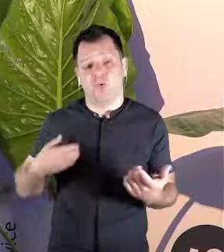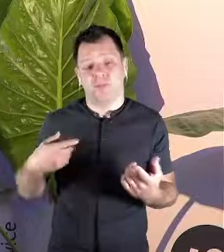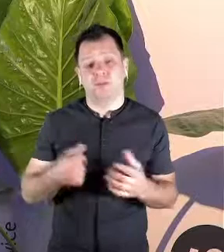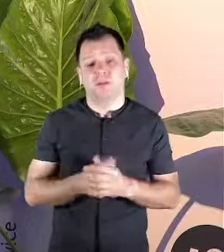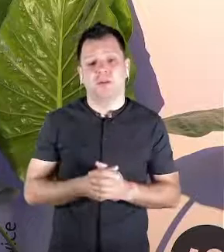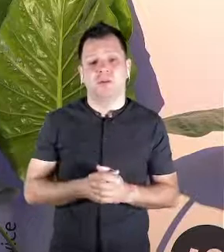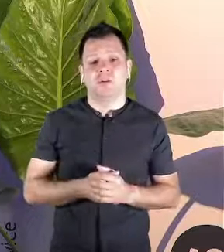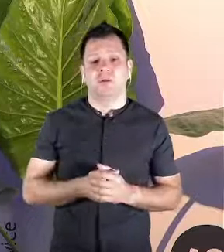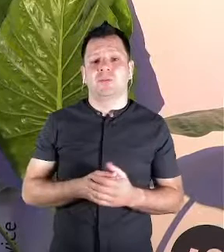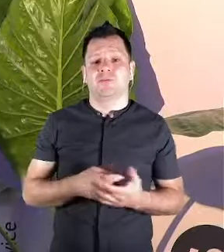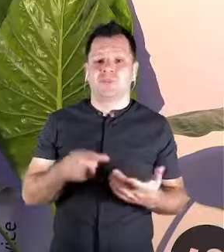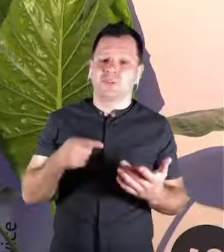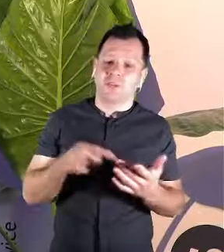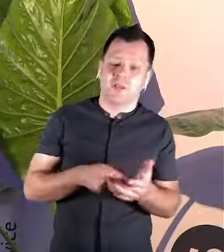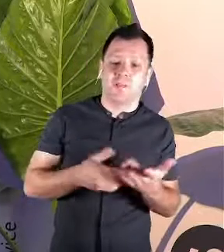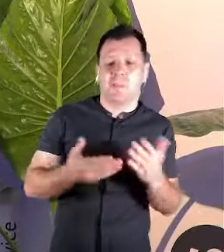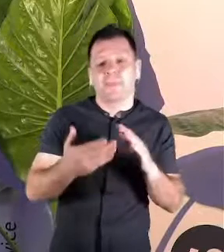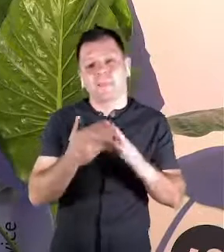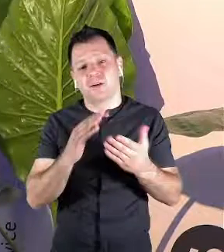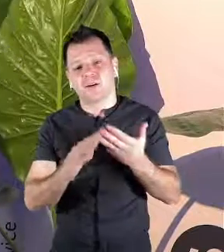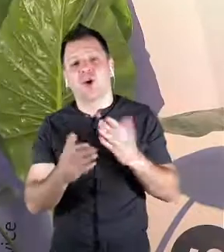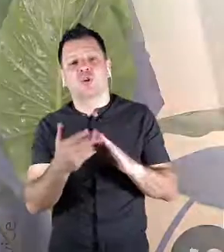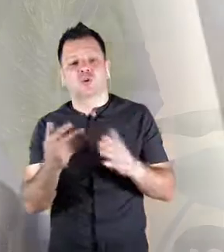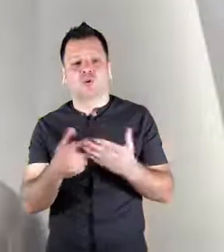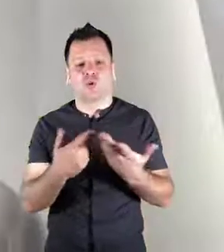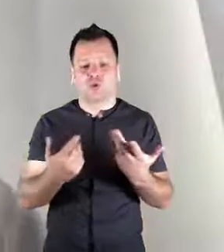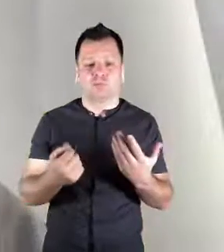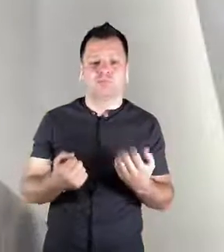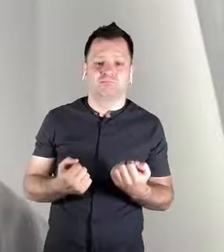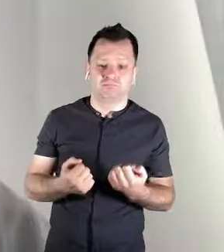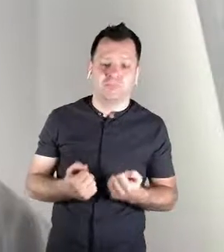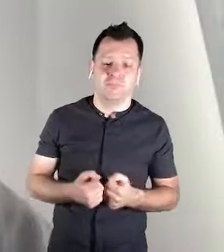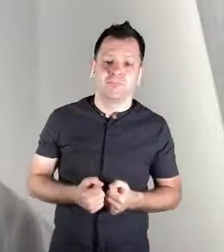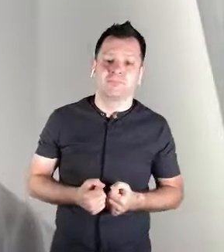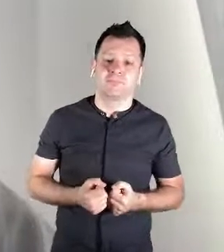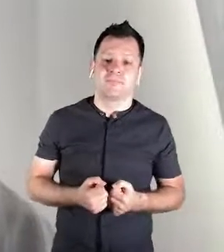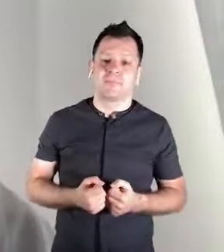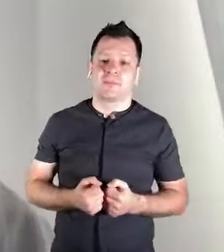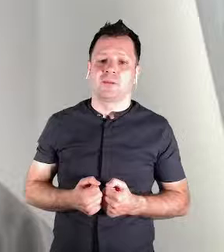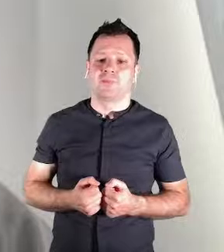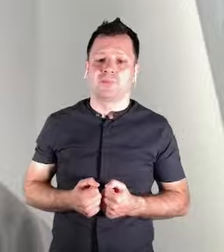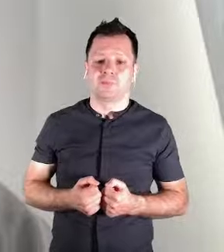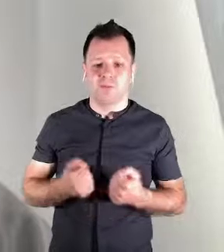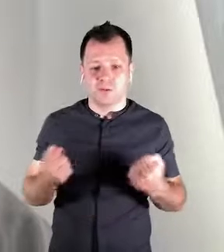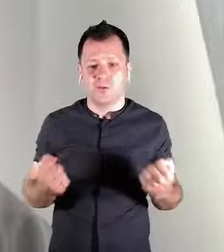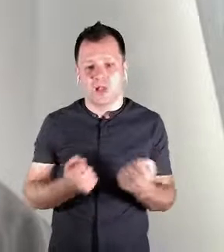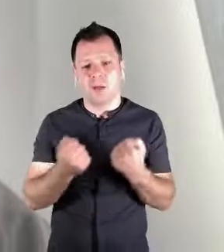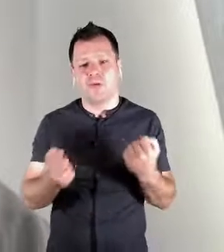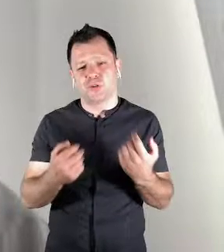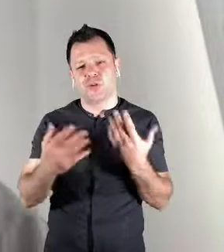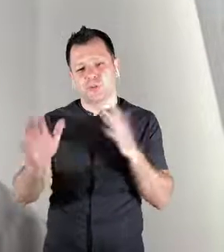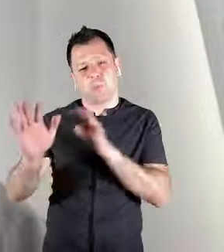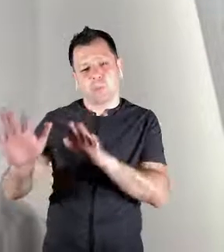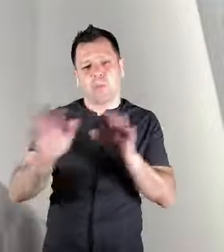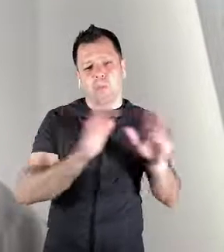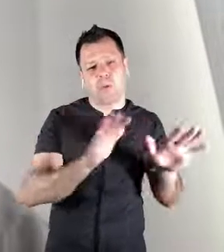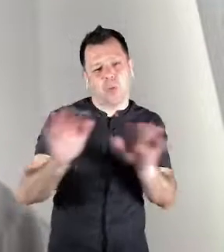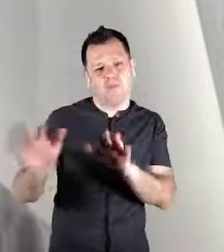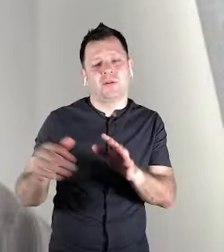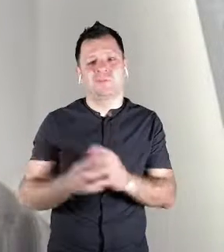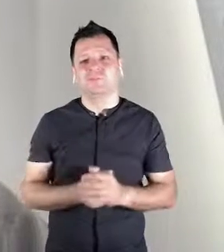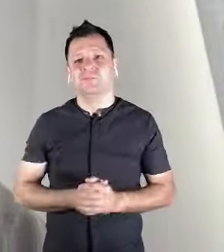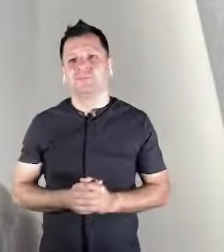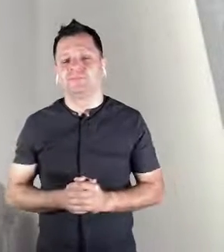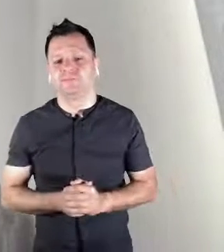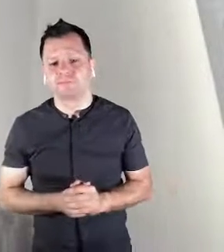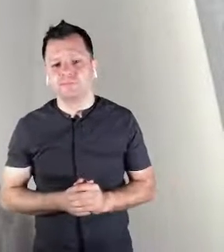you are writing about. Okay, could I just point out one final thing? That is the name of the